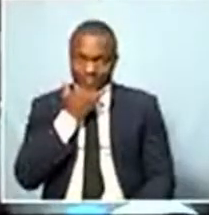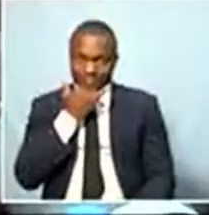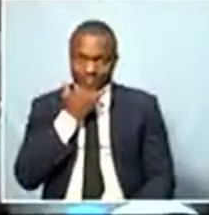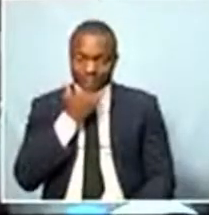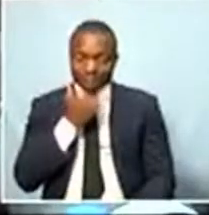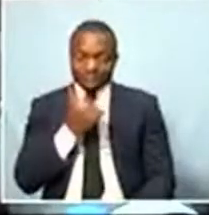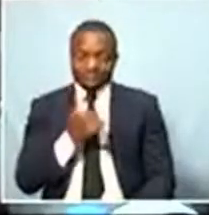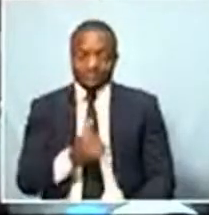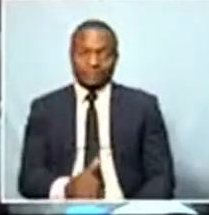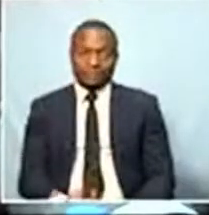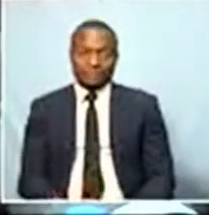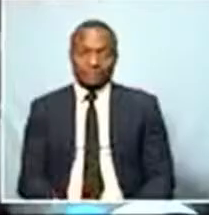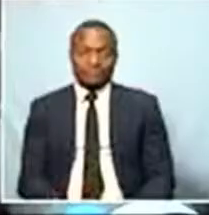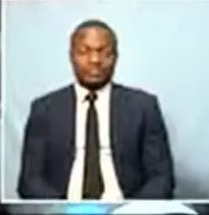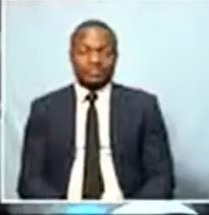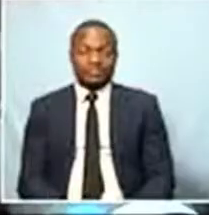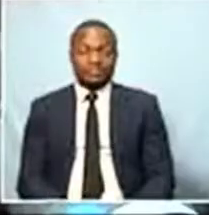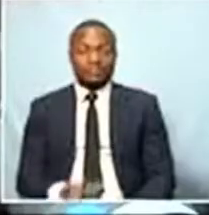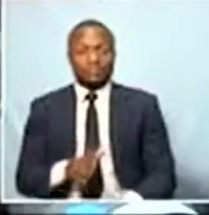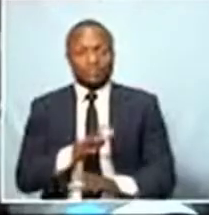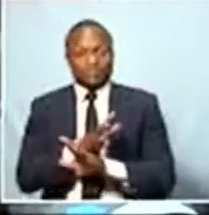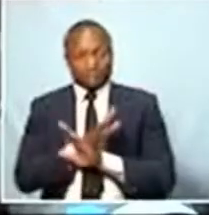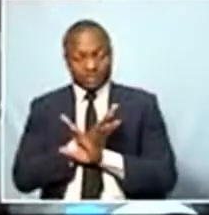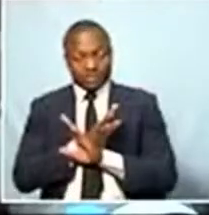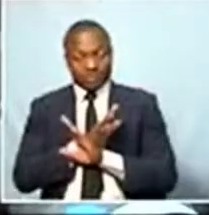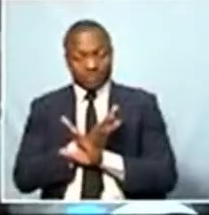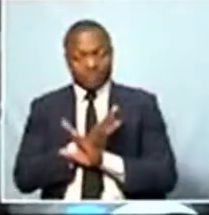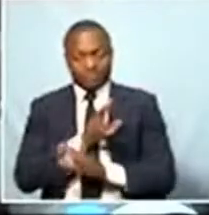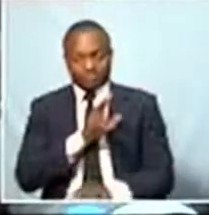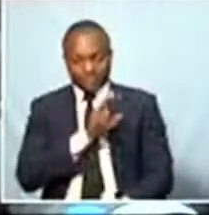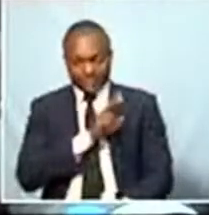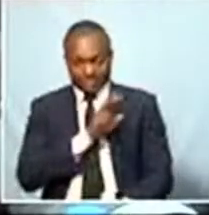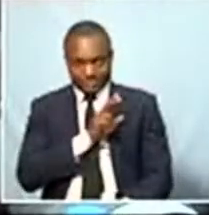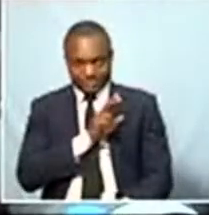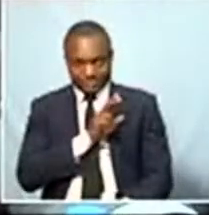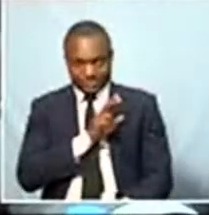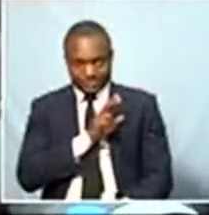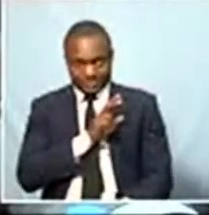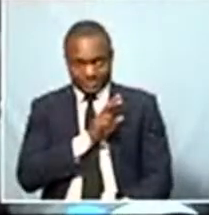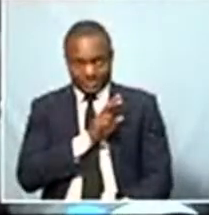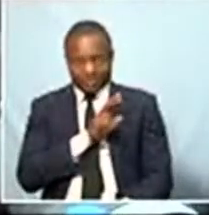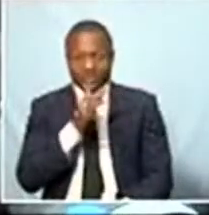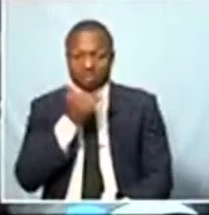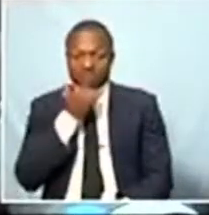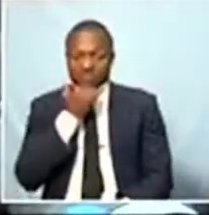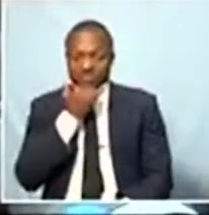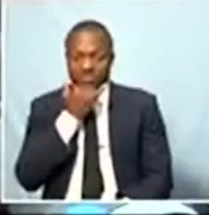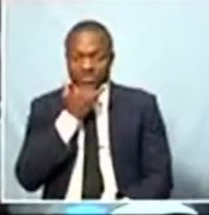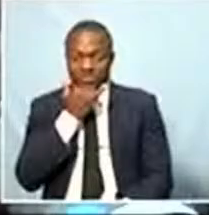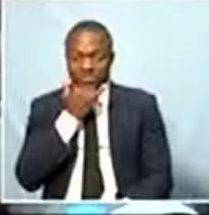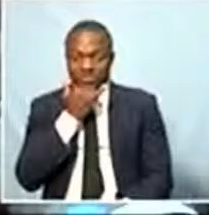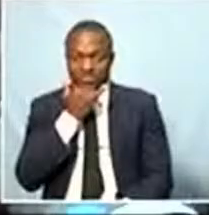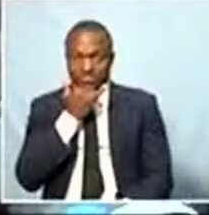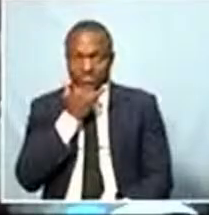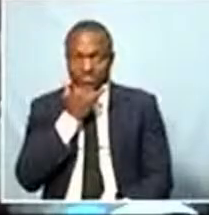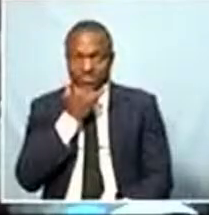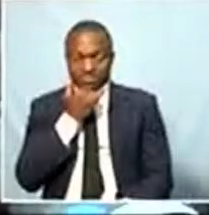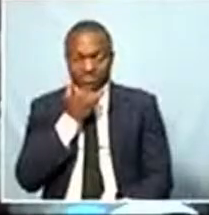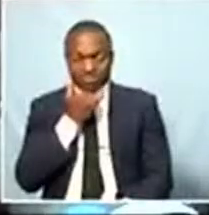On the hands of Zambia police, the crimes committed